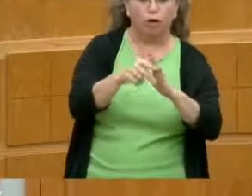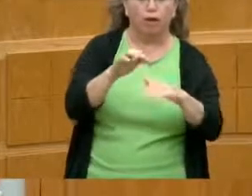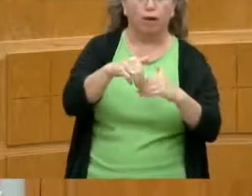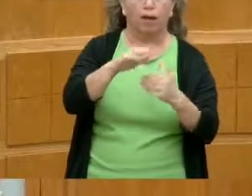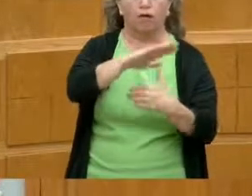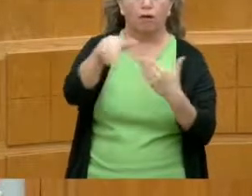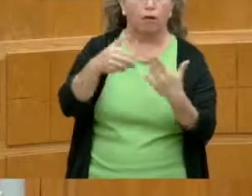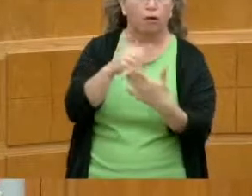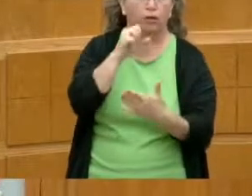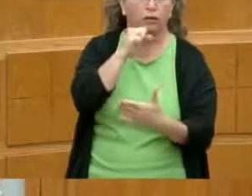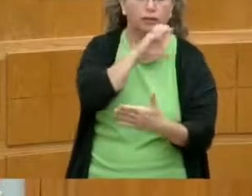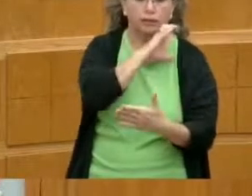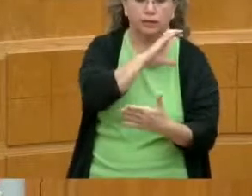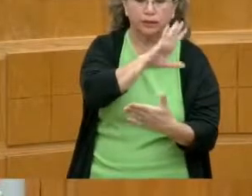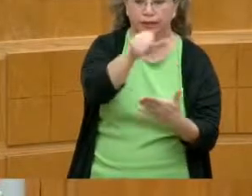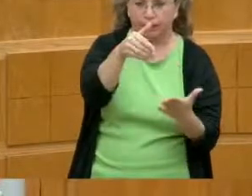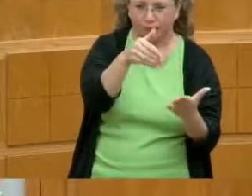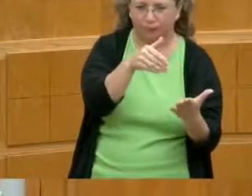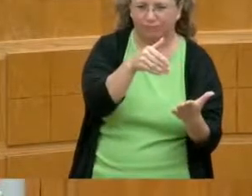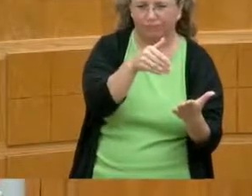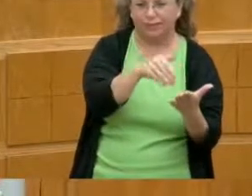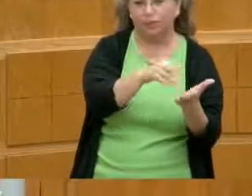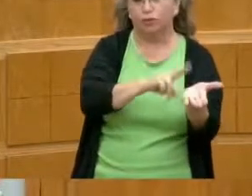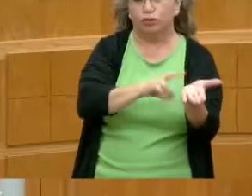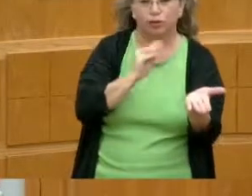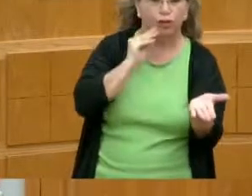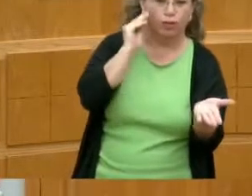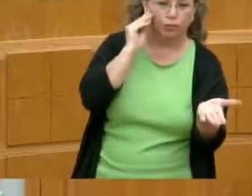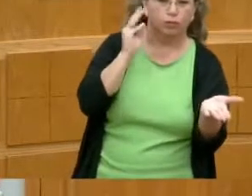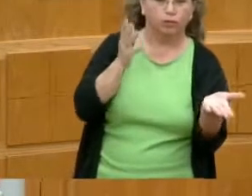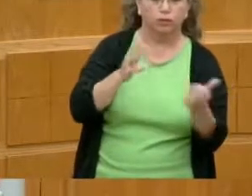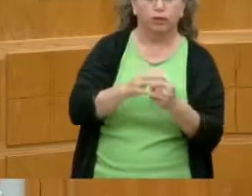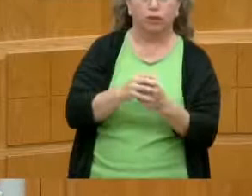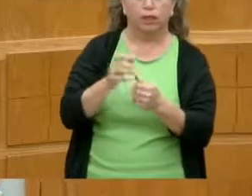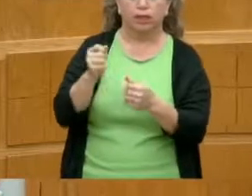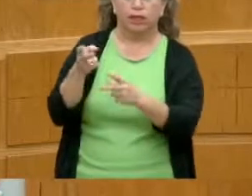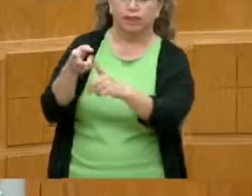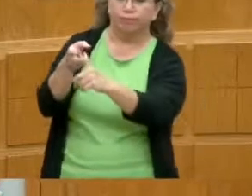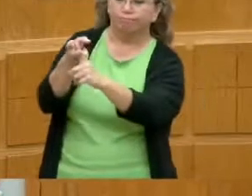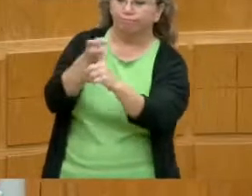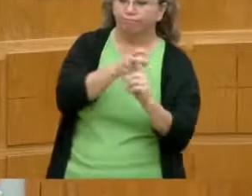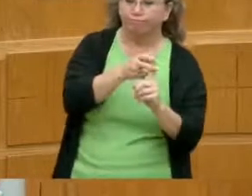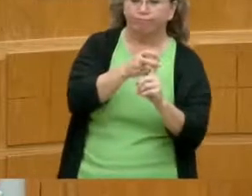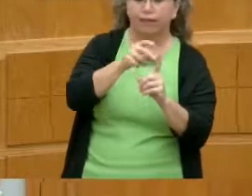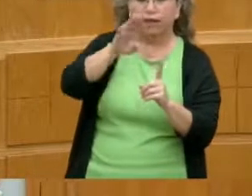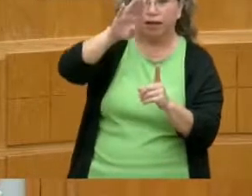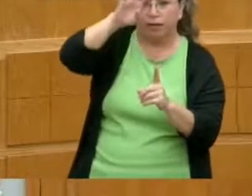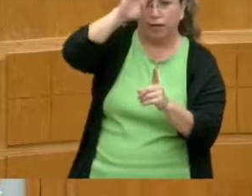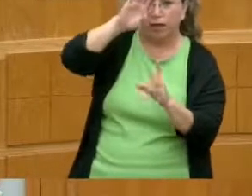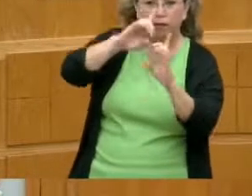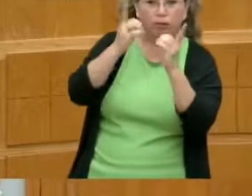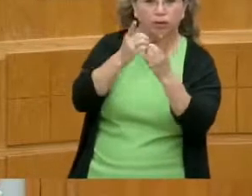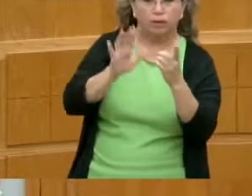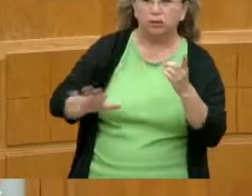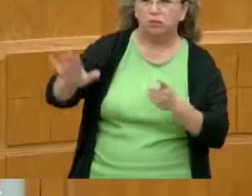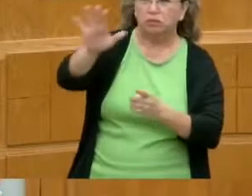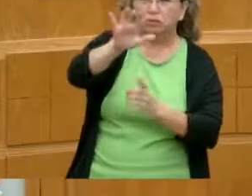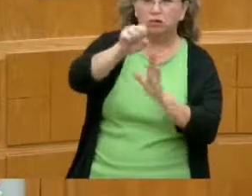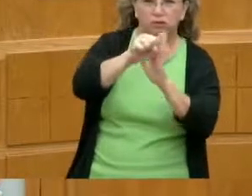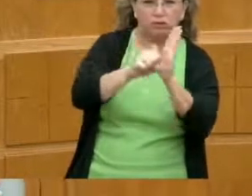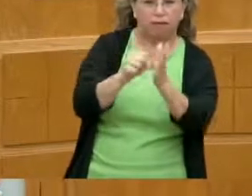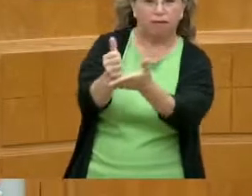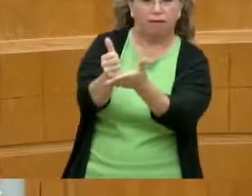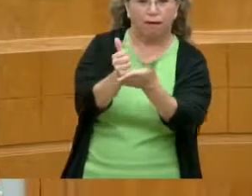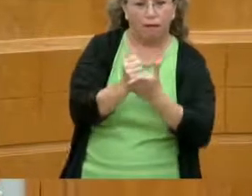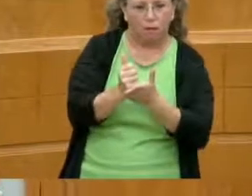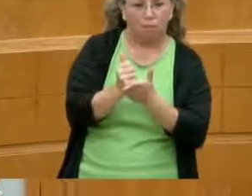facilities. And he's recruited firefighting operations from across the state to help in those